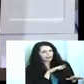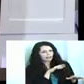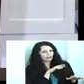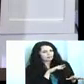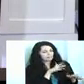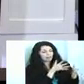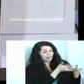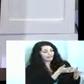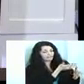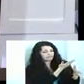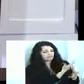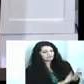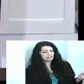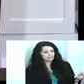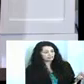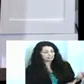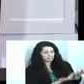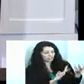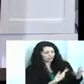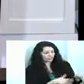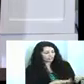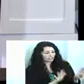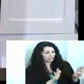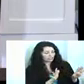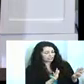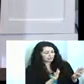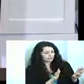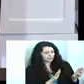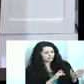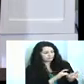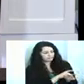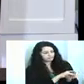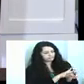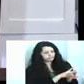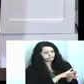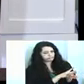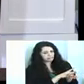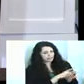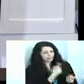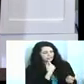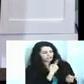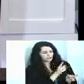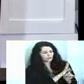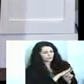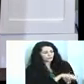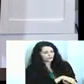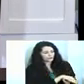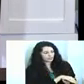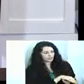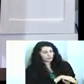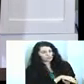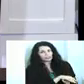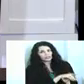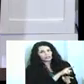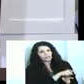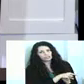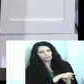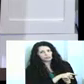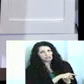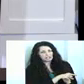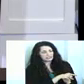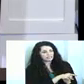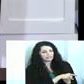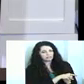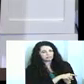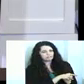lose. She'd already been kicked aside. She'd already been told that she was, and you can fill in the blanks.